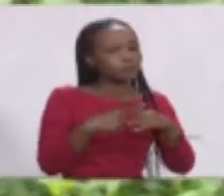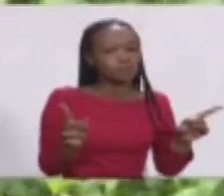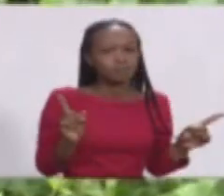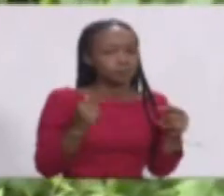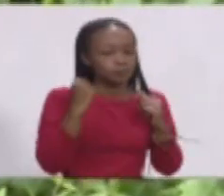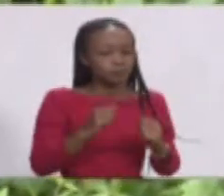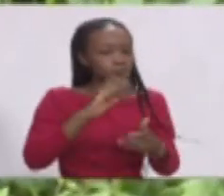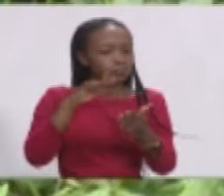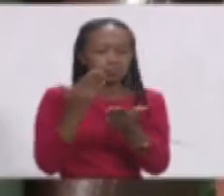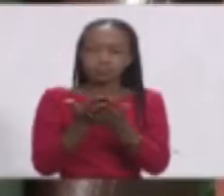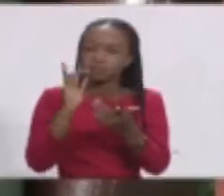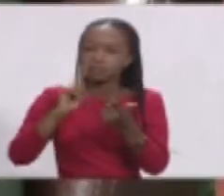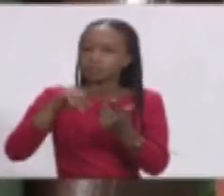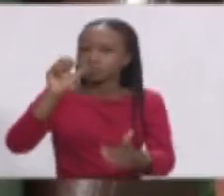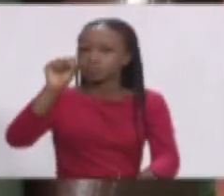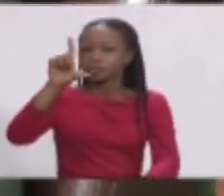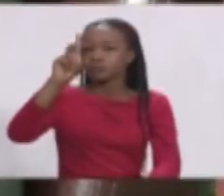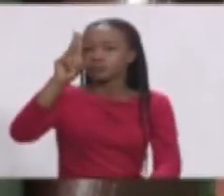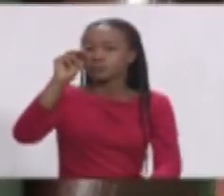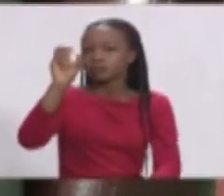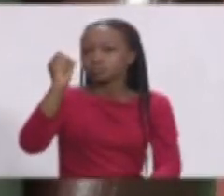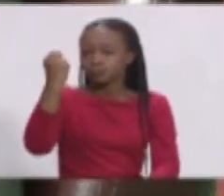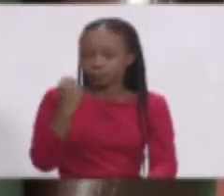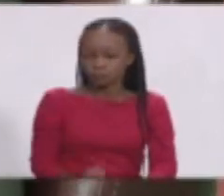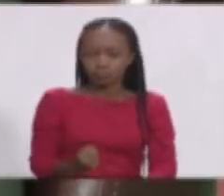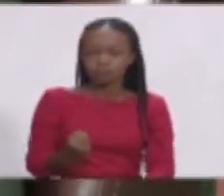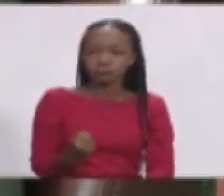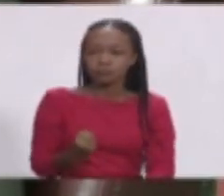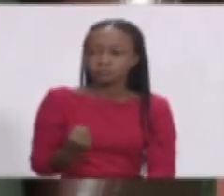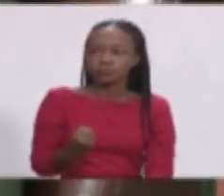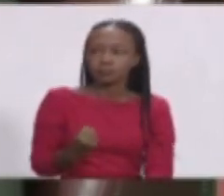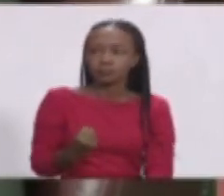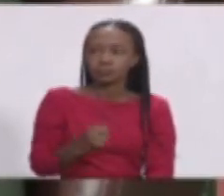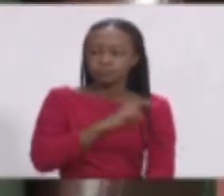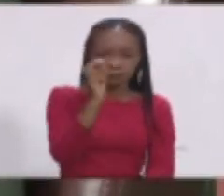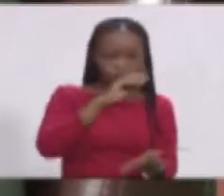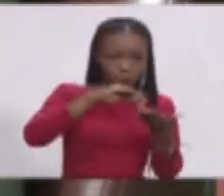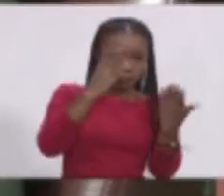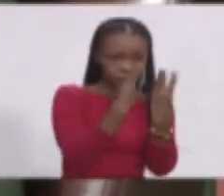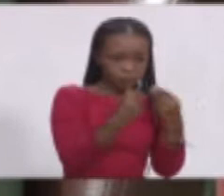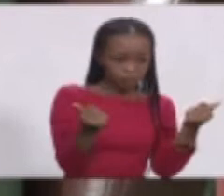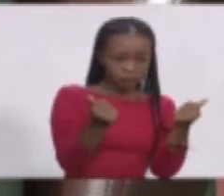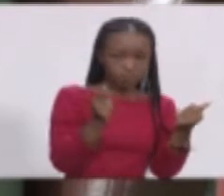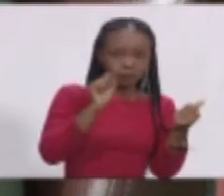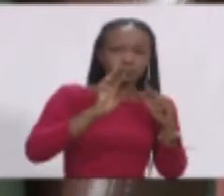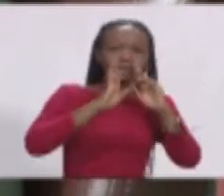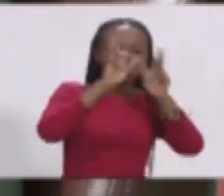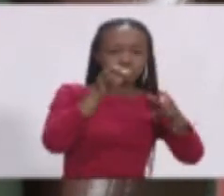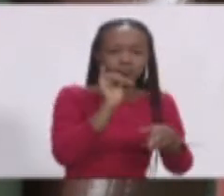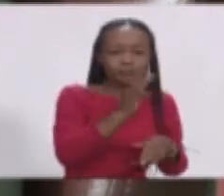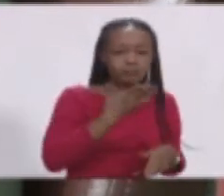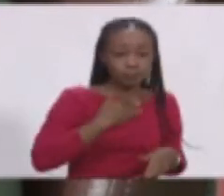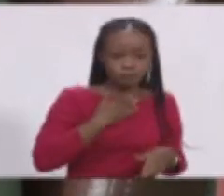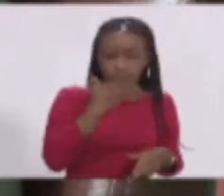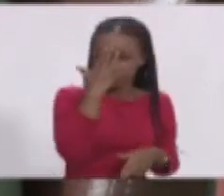get to the informal sector. Okay. So I feel we still need to look for more solutions that will respond to this need,